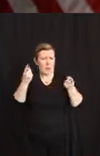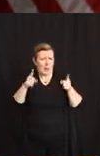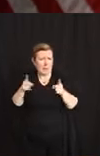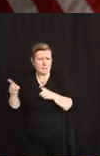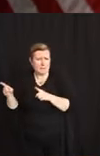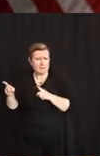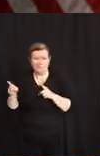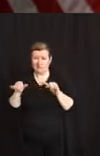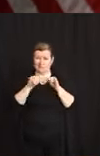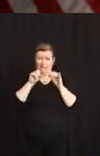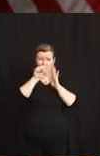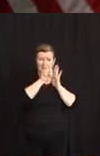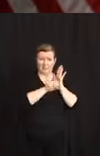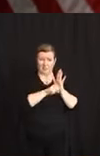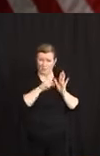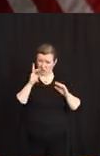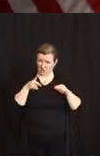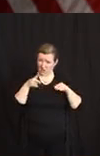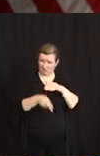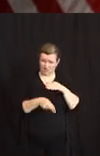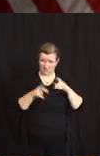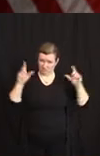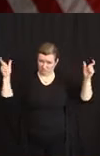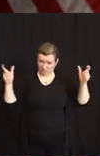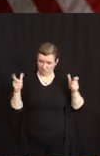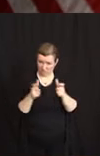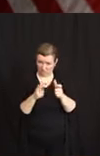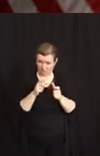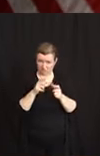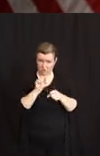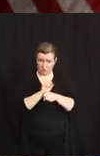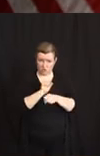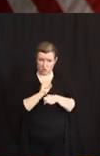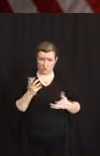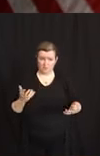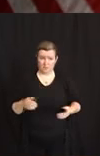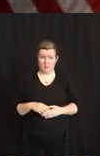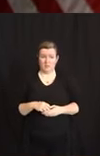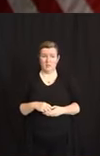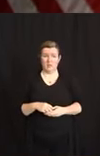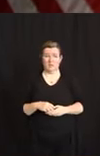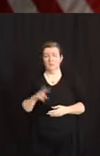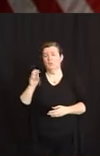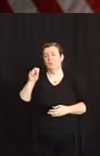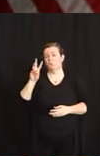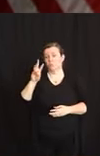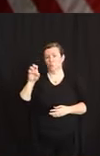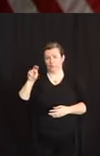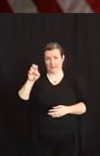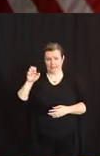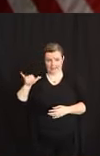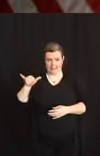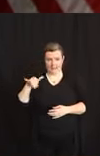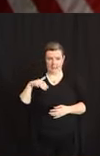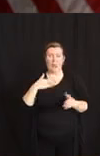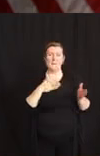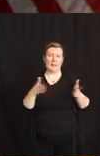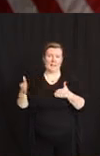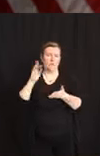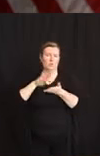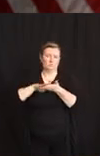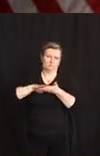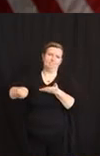different programs? And what do you think of Sweeney's plan to furlough many workers and let them collect unemployment? And finally,